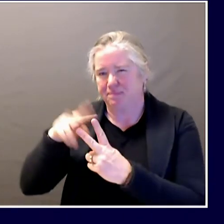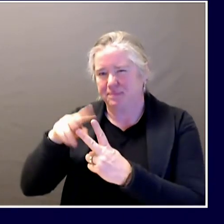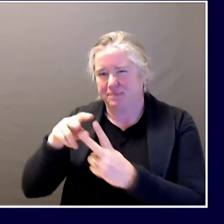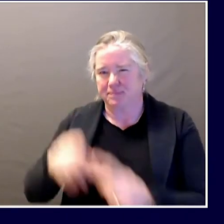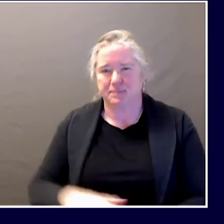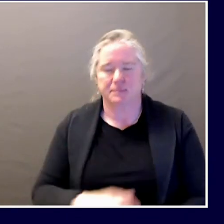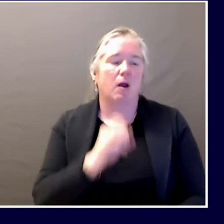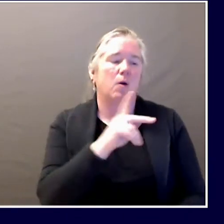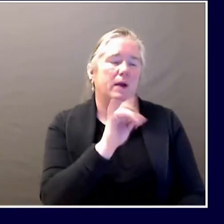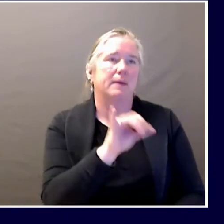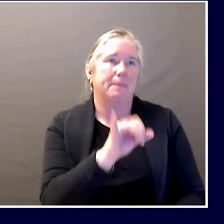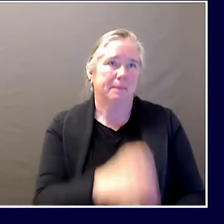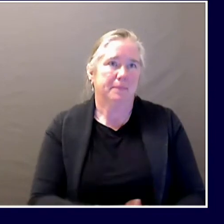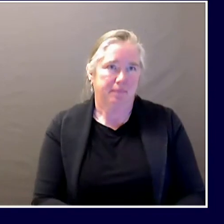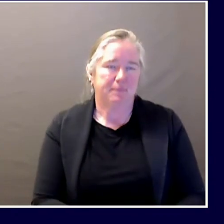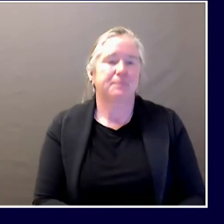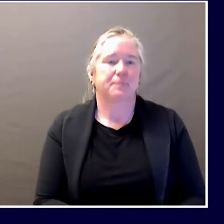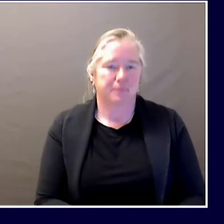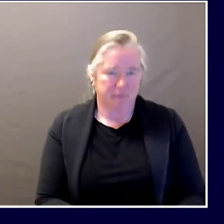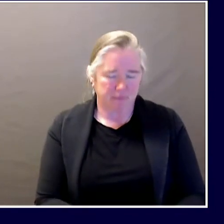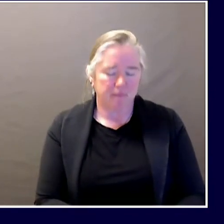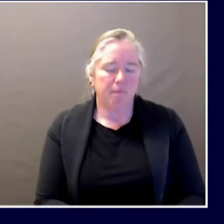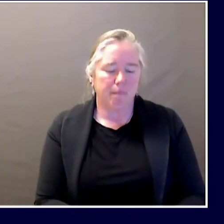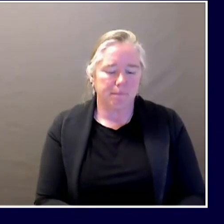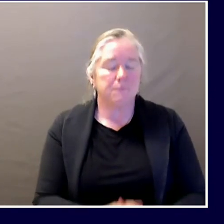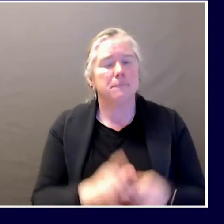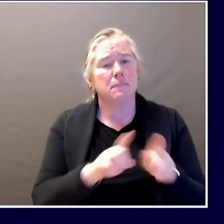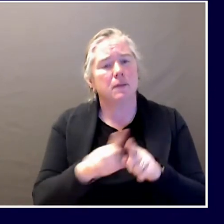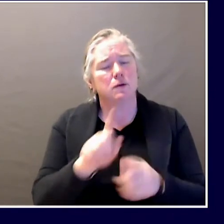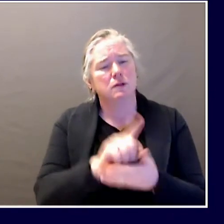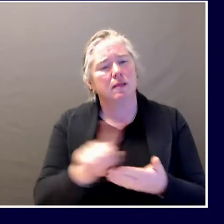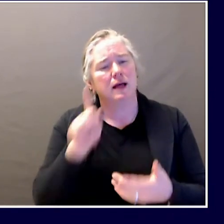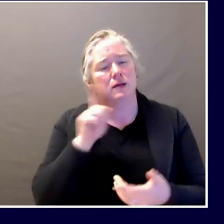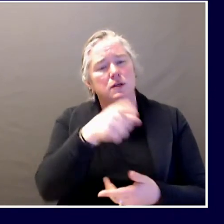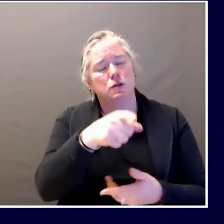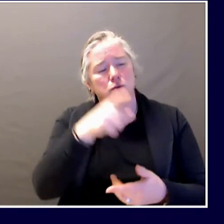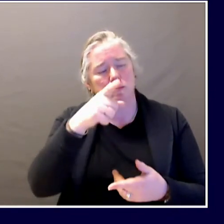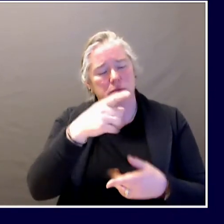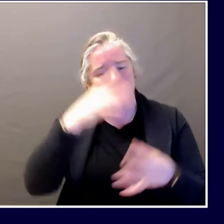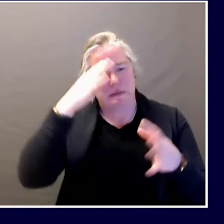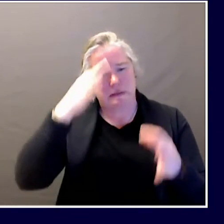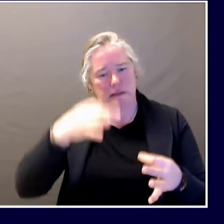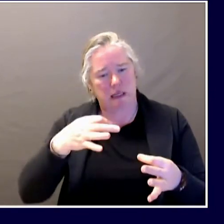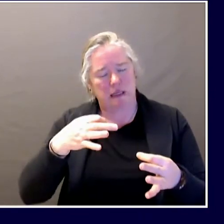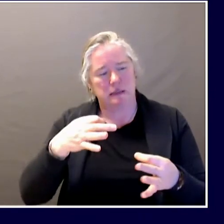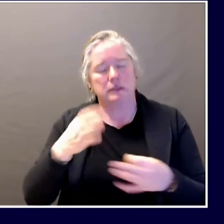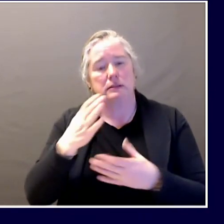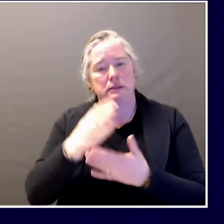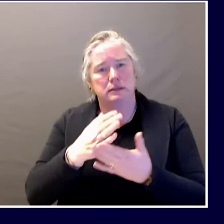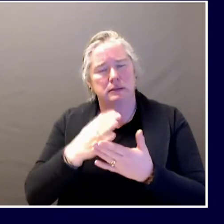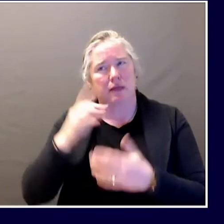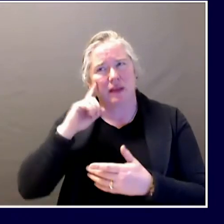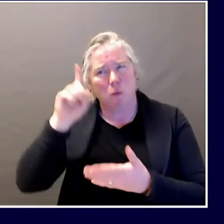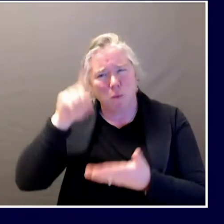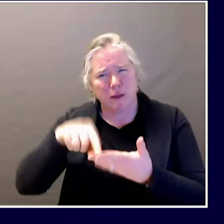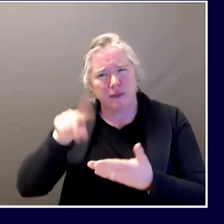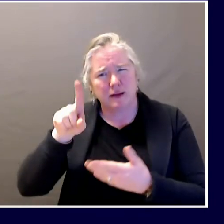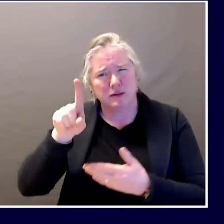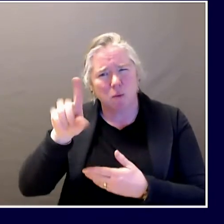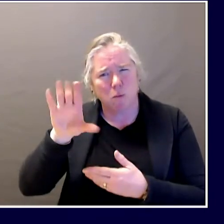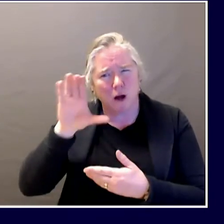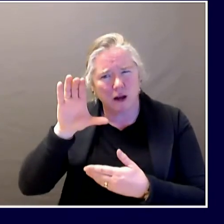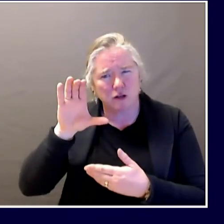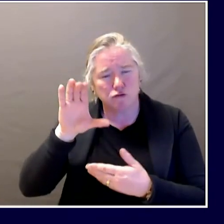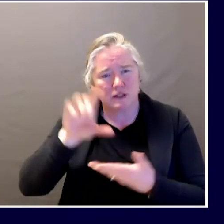other question, I think last week you had made the decision to divert doses, I think 1,100 or so